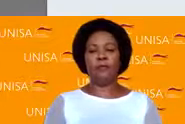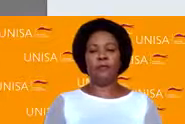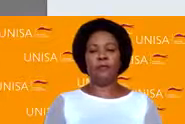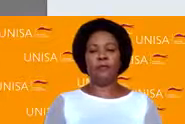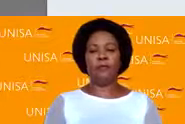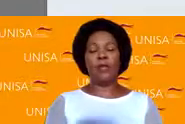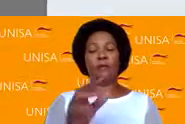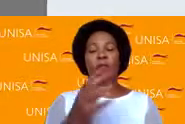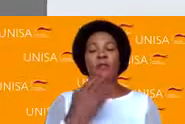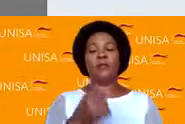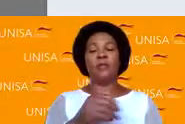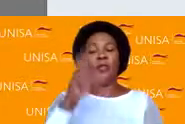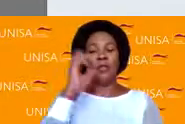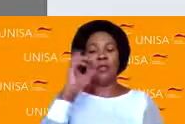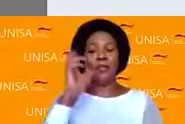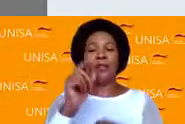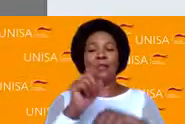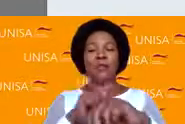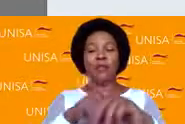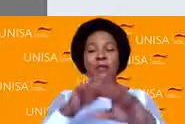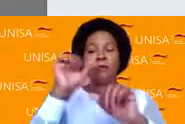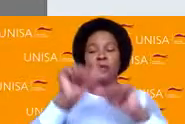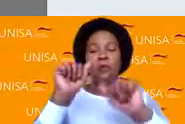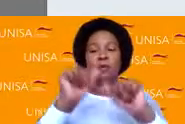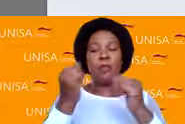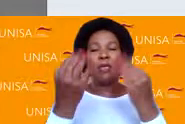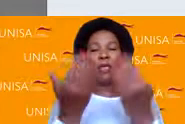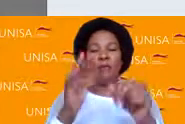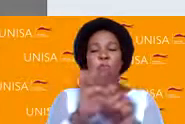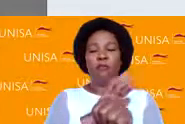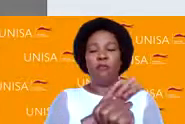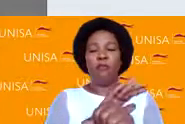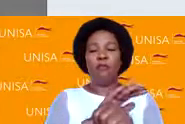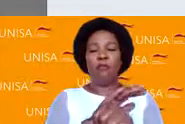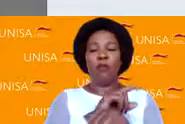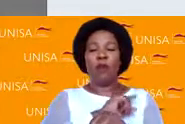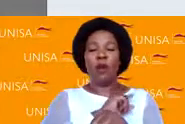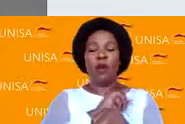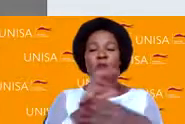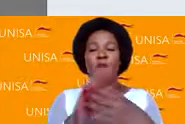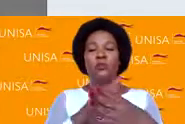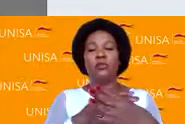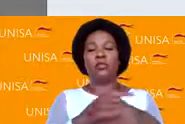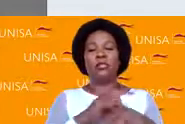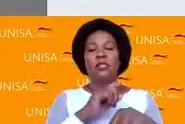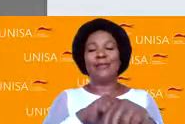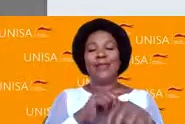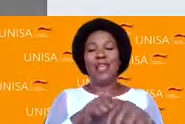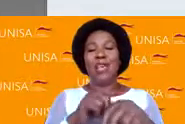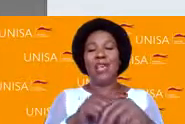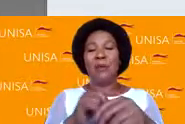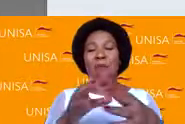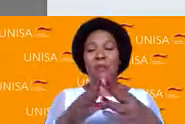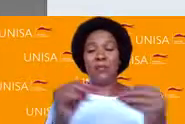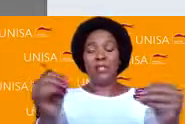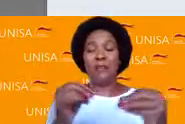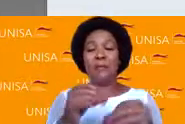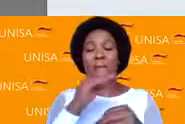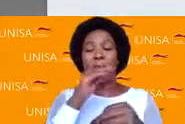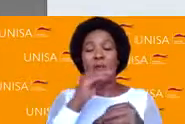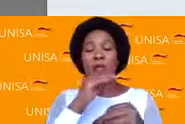remember that if it's a timed assessment, they need to be careful because if the time lapsed, then they will have to contact the lecturer.